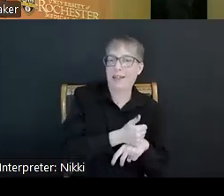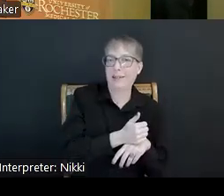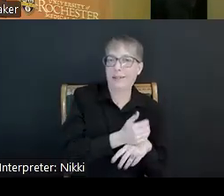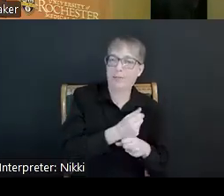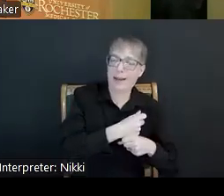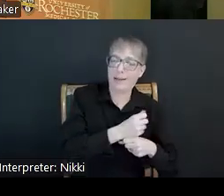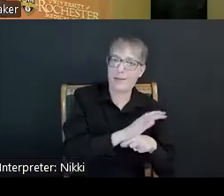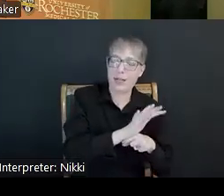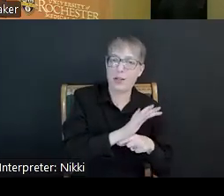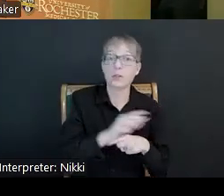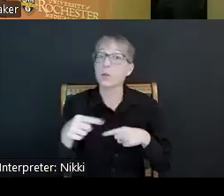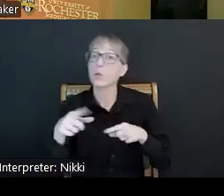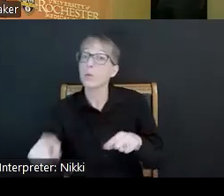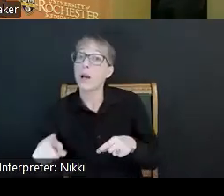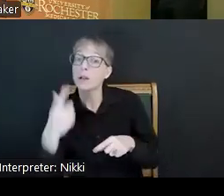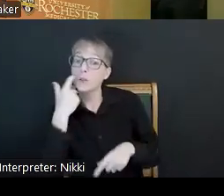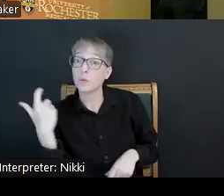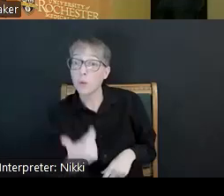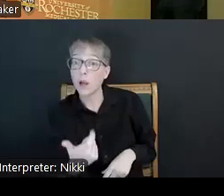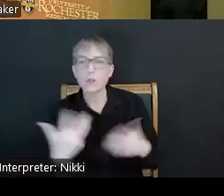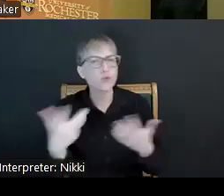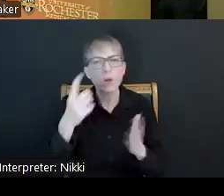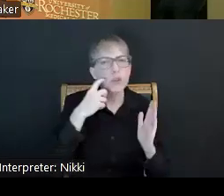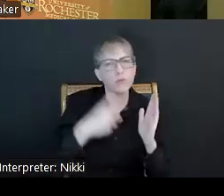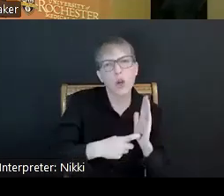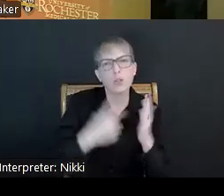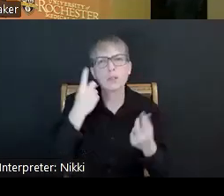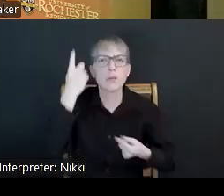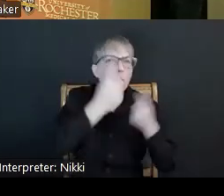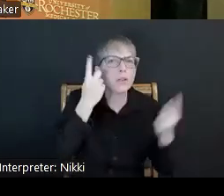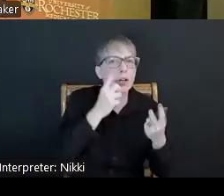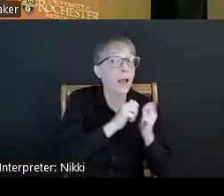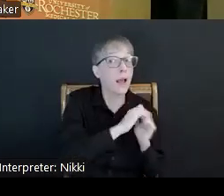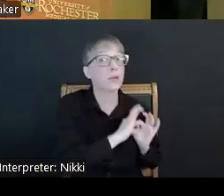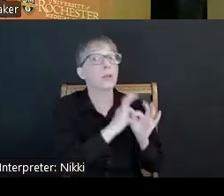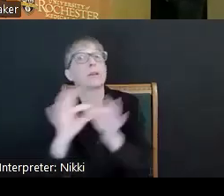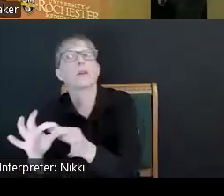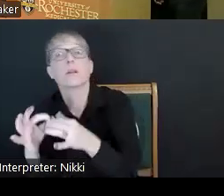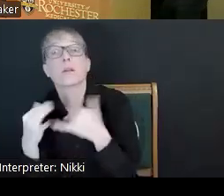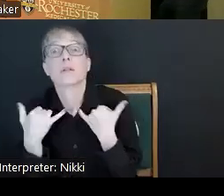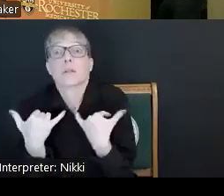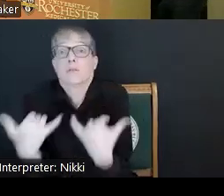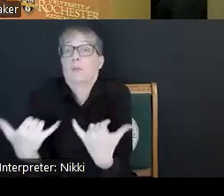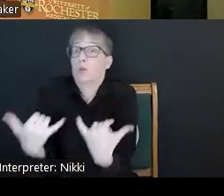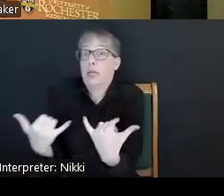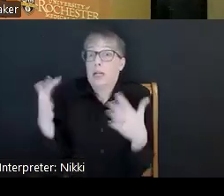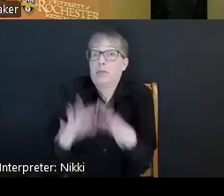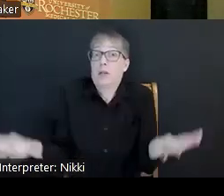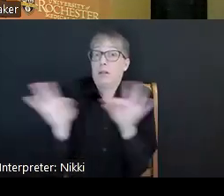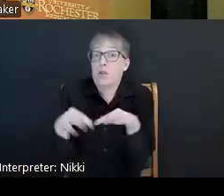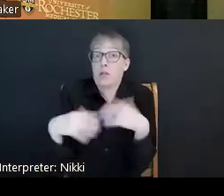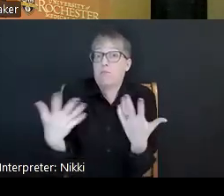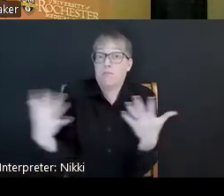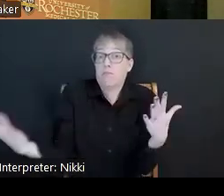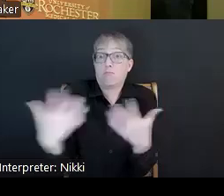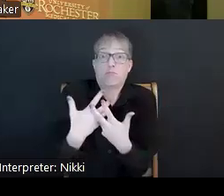jot down, what do you notice and wonder? How does this connect to today? What lessons can we learn? And then we have just a few more slides to kind of wrap up what came